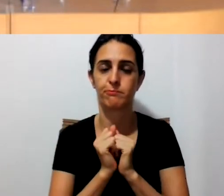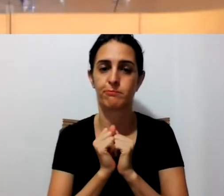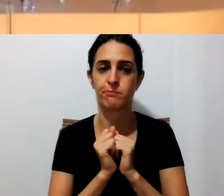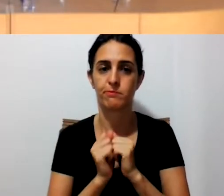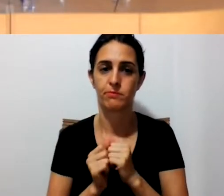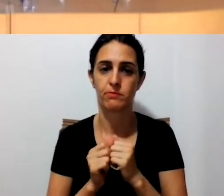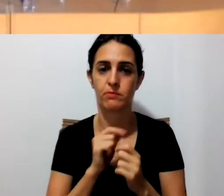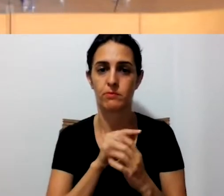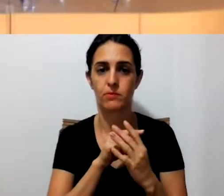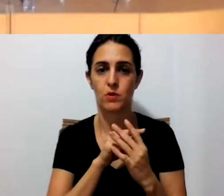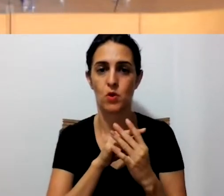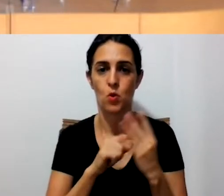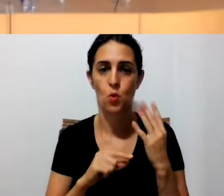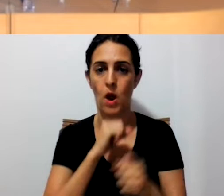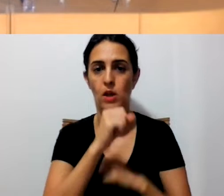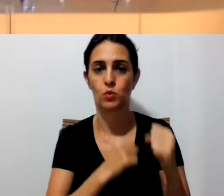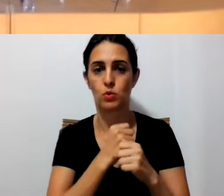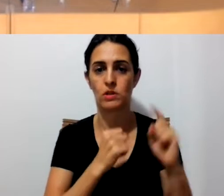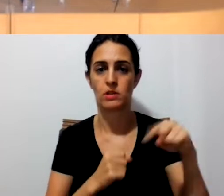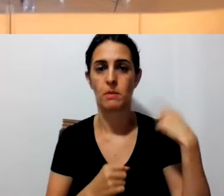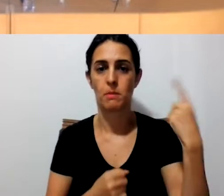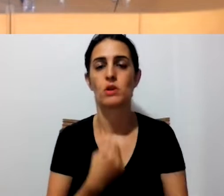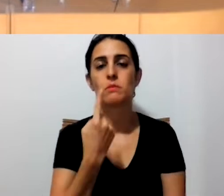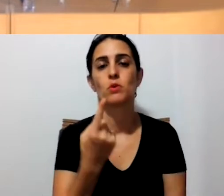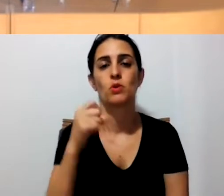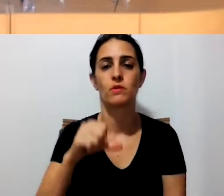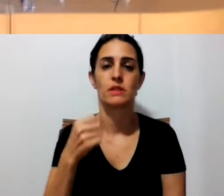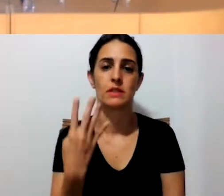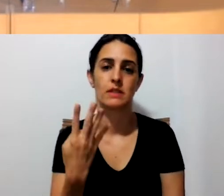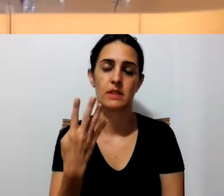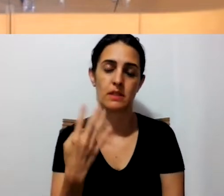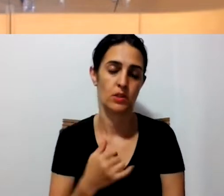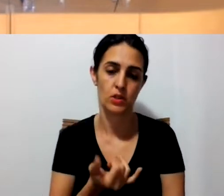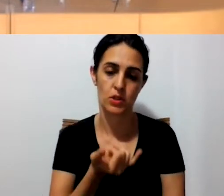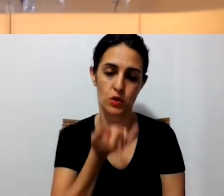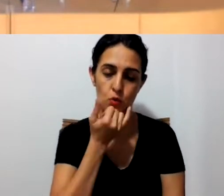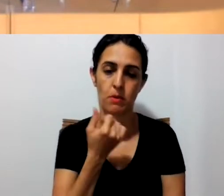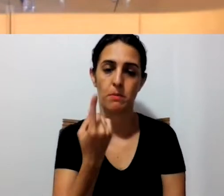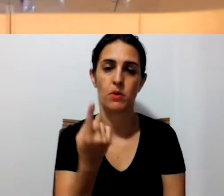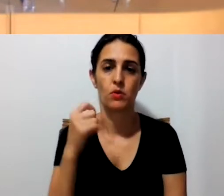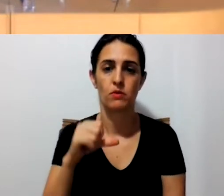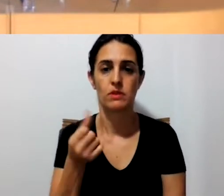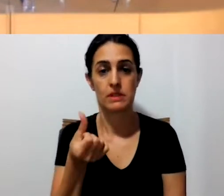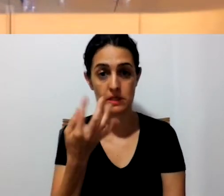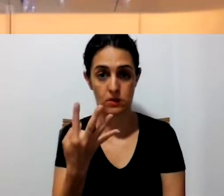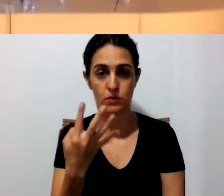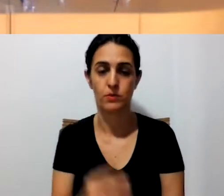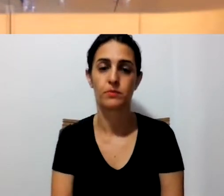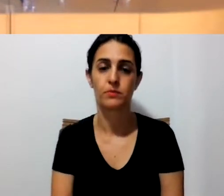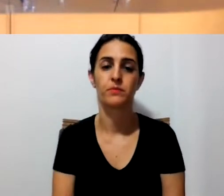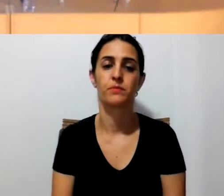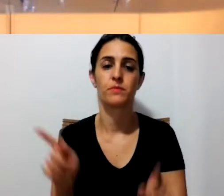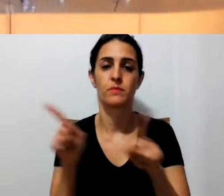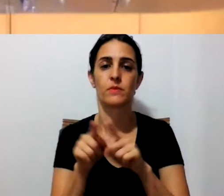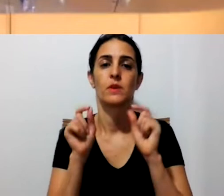the OECD has been moving much closer to Latin America, but also Latin America, and Carlos